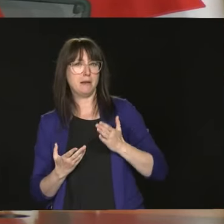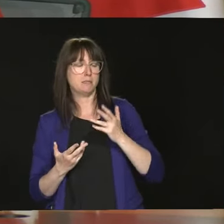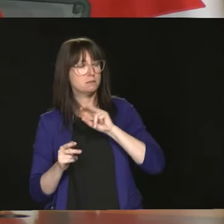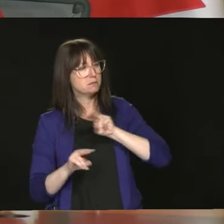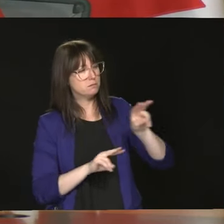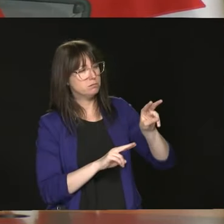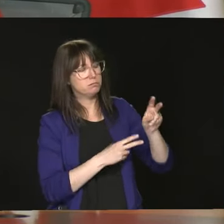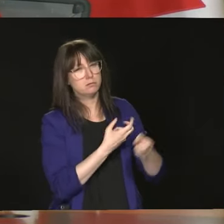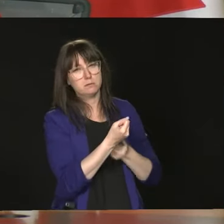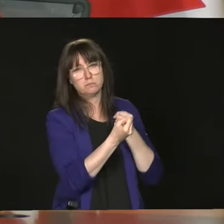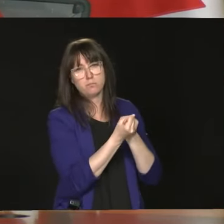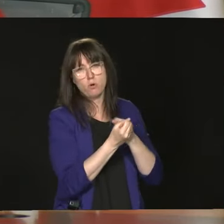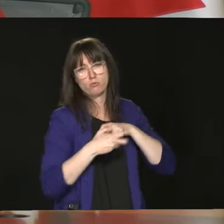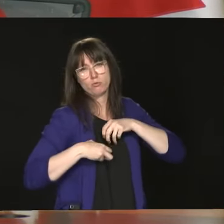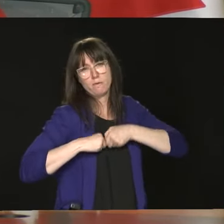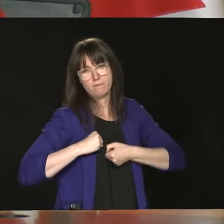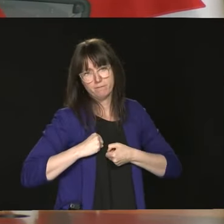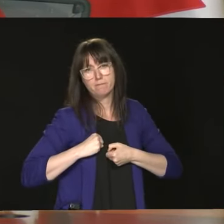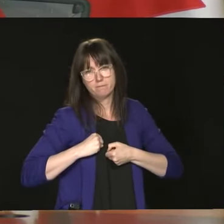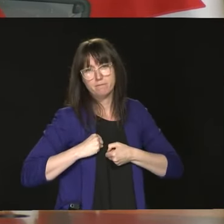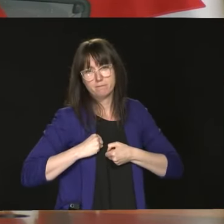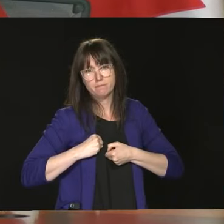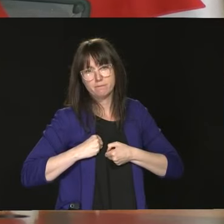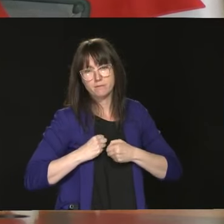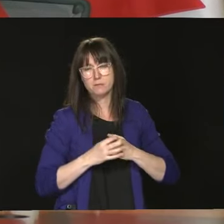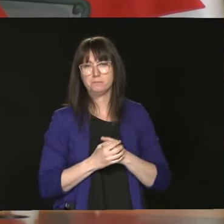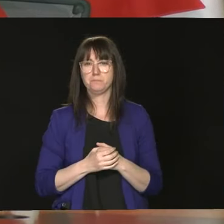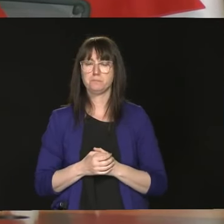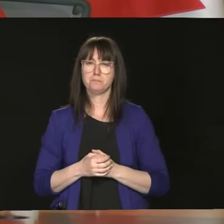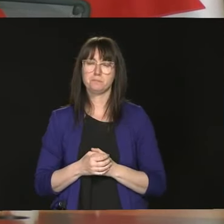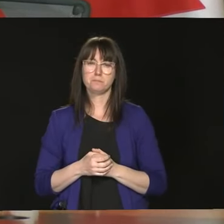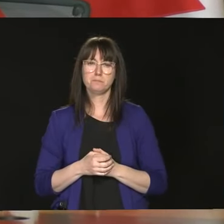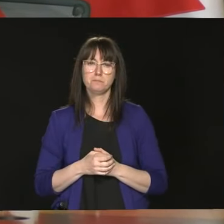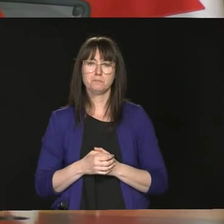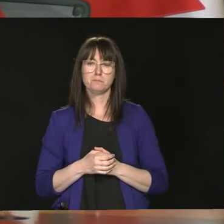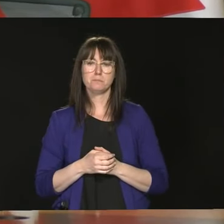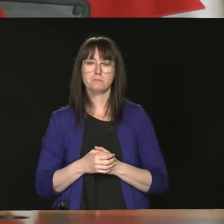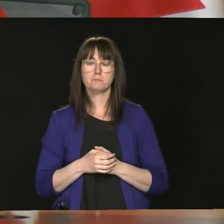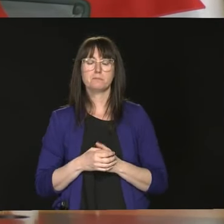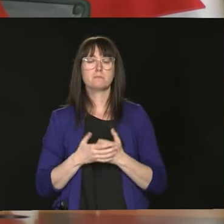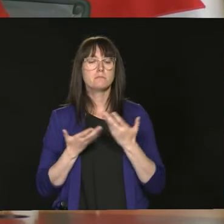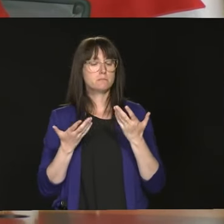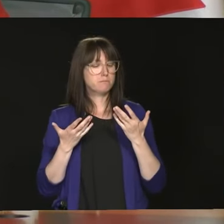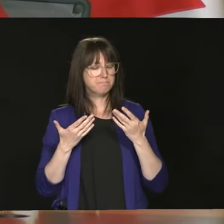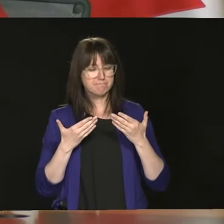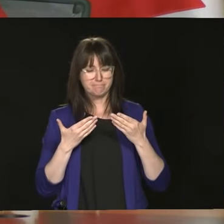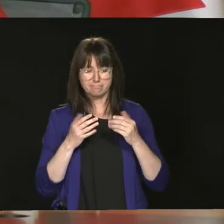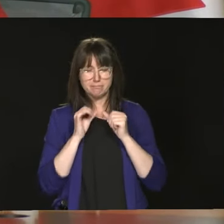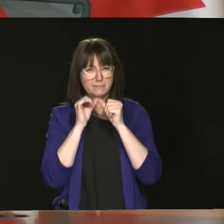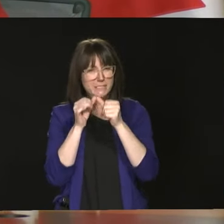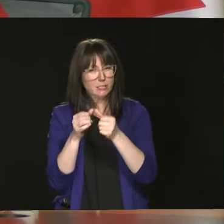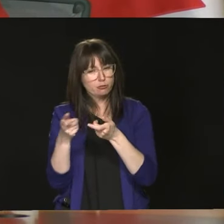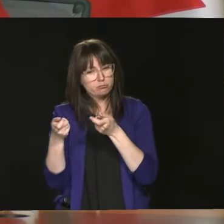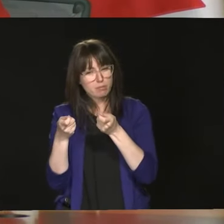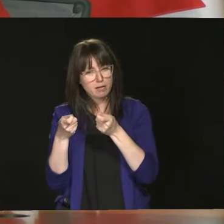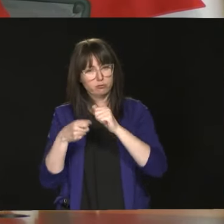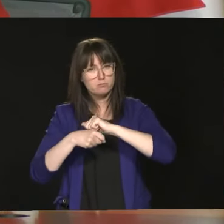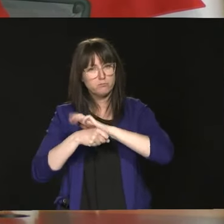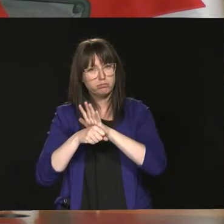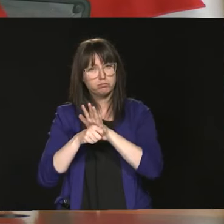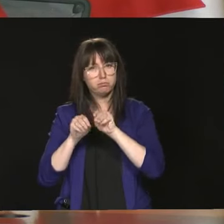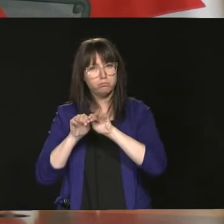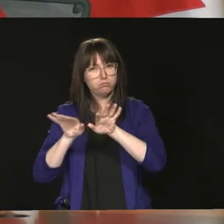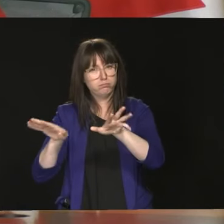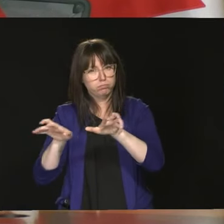Pendant que nous continuons à lutter contre la propagation de la COVID-19, mon ministère continue